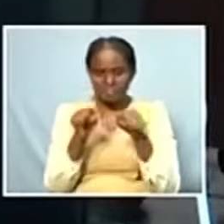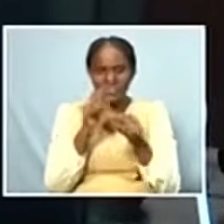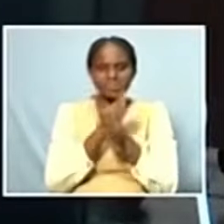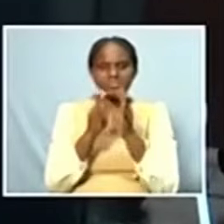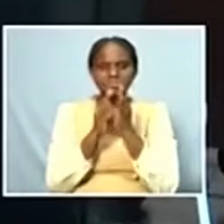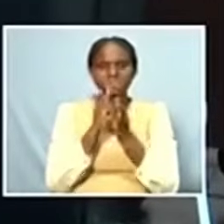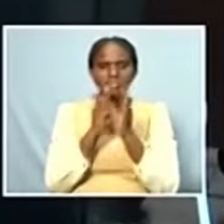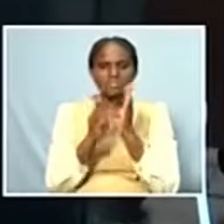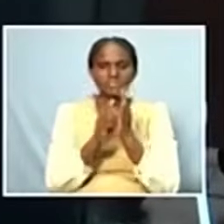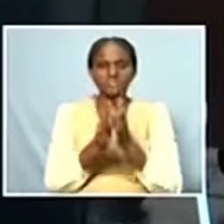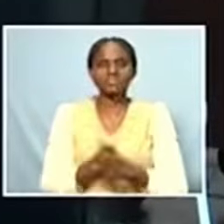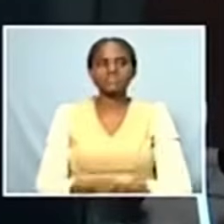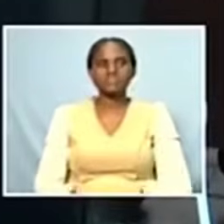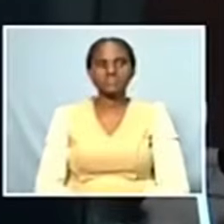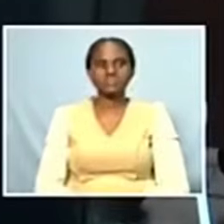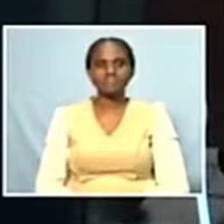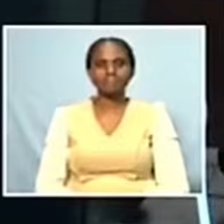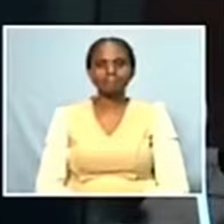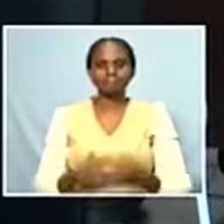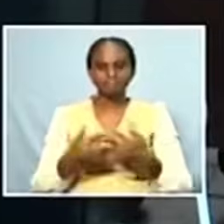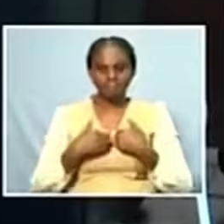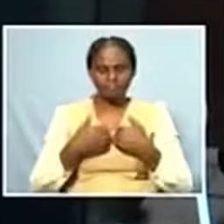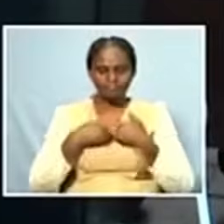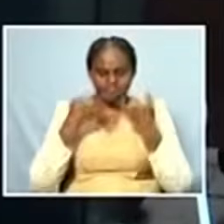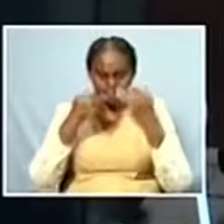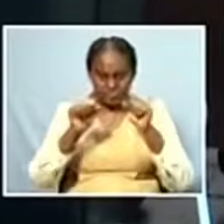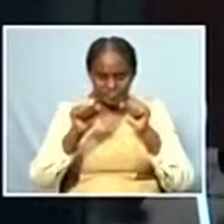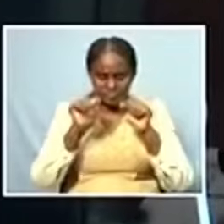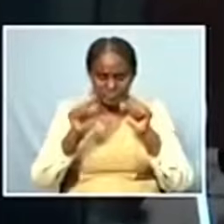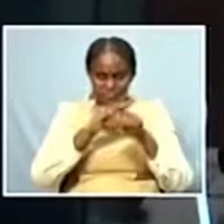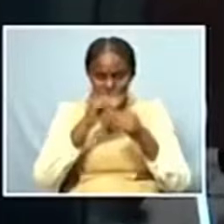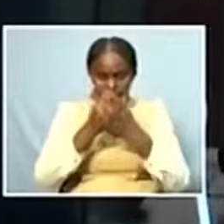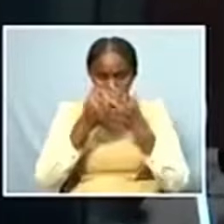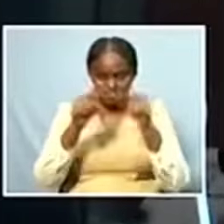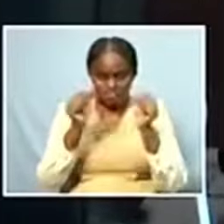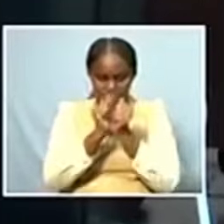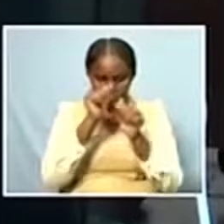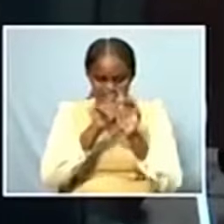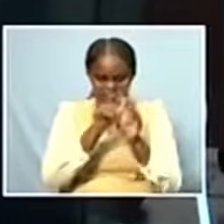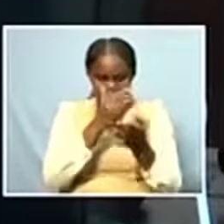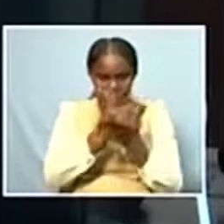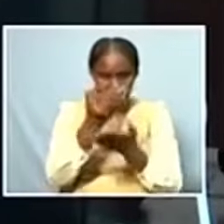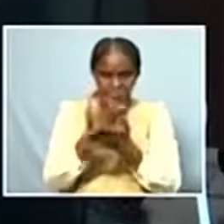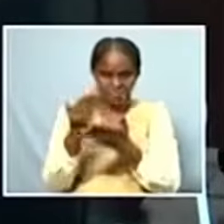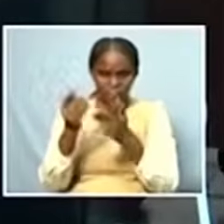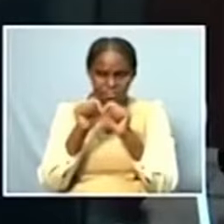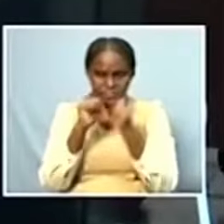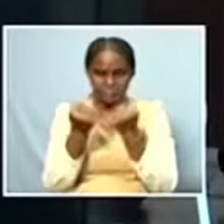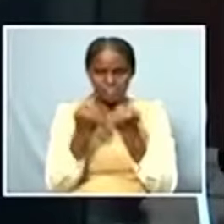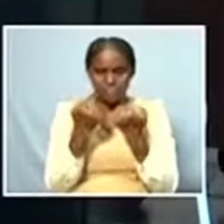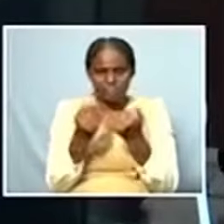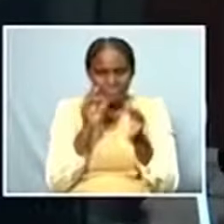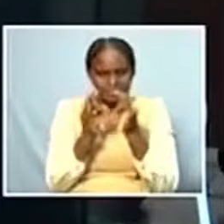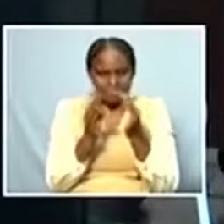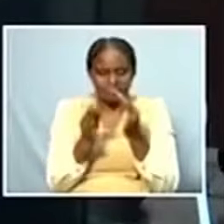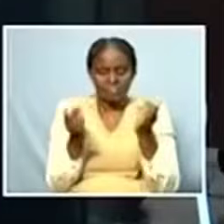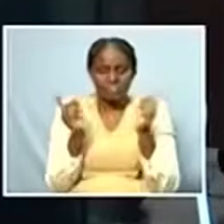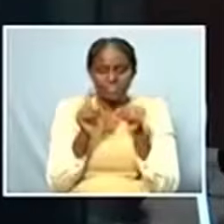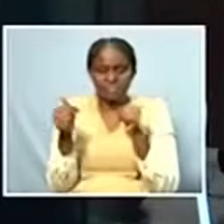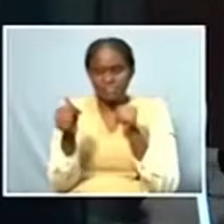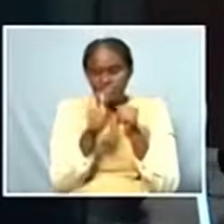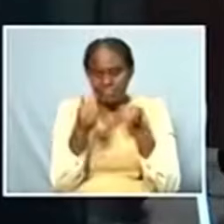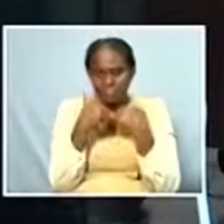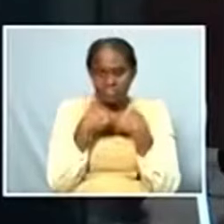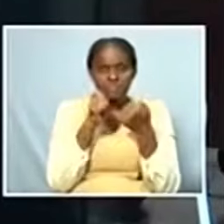contractor? They have to confirm. So that all happens within the procurement team. Now, if when you